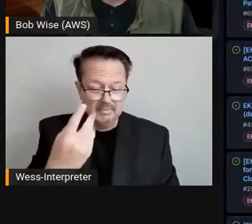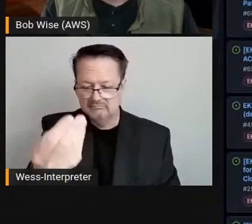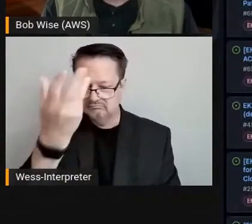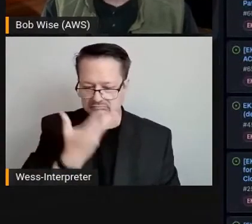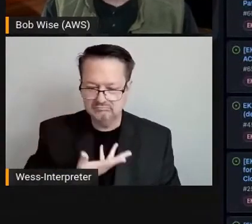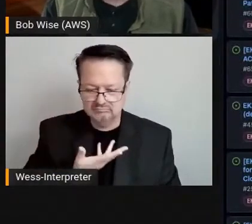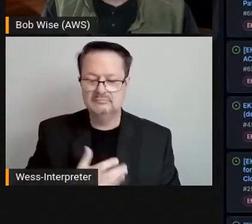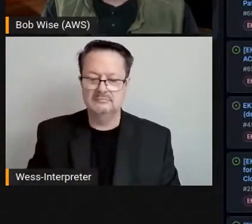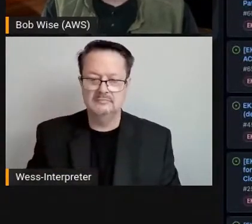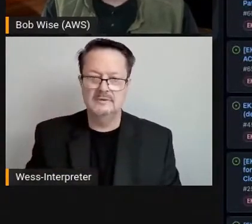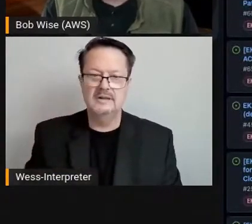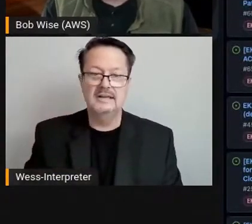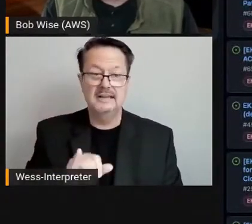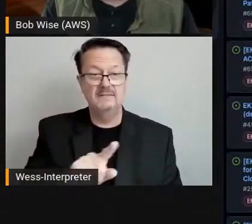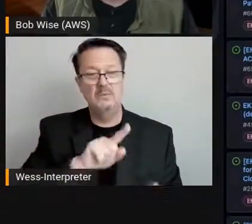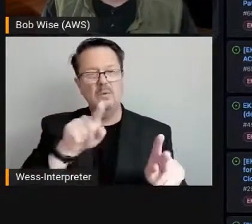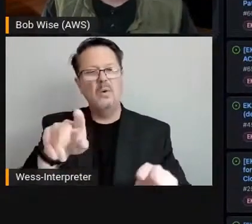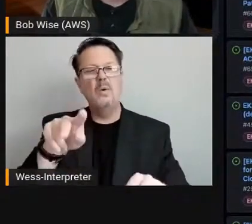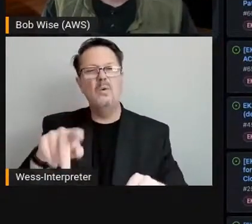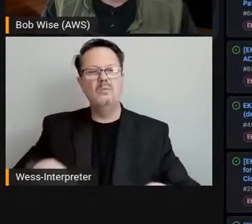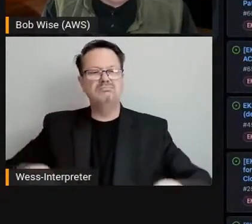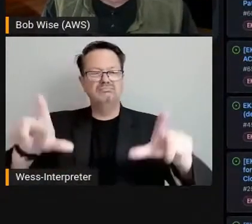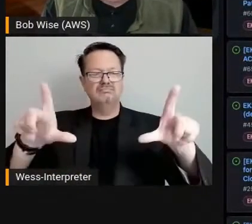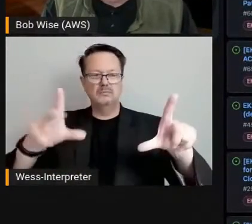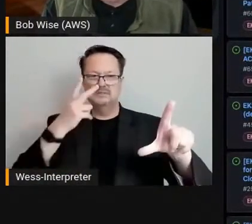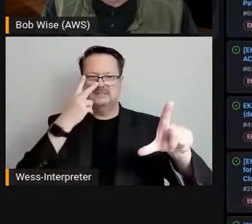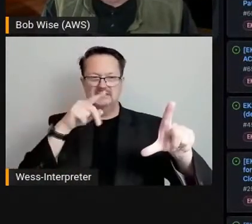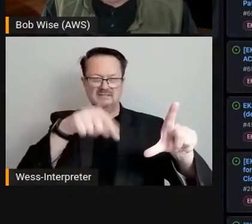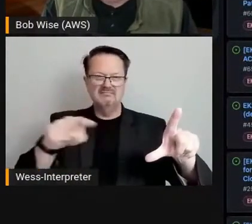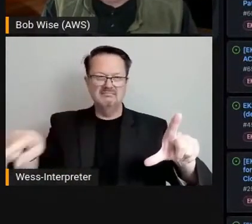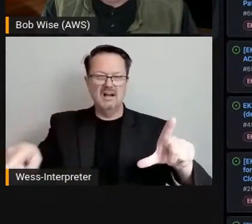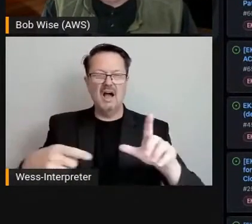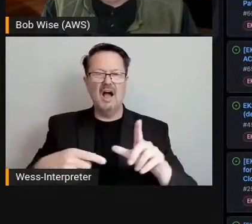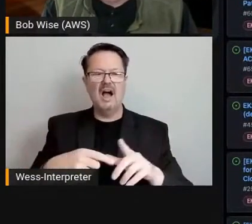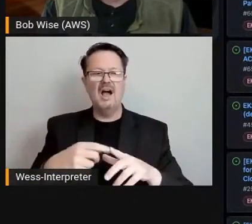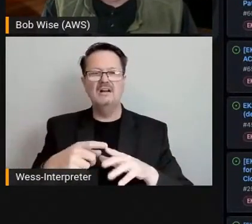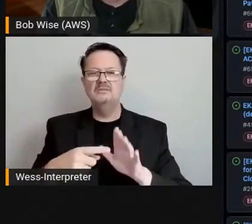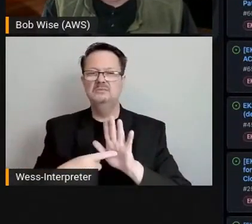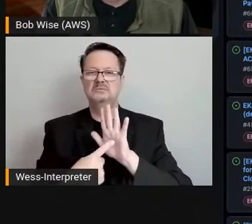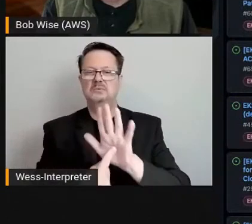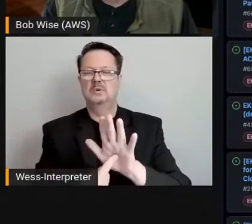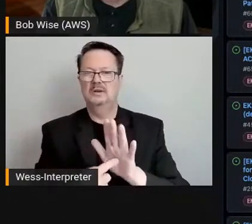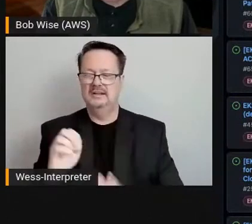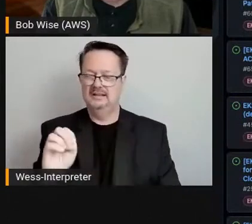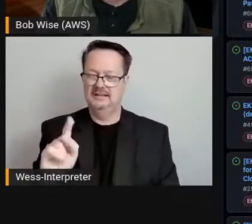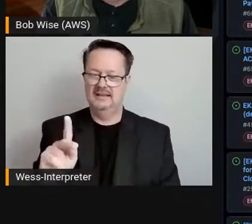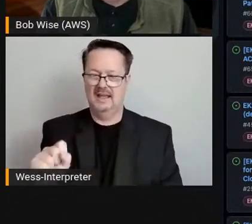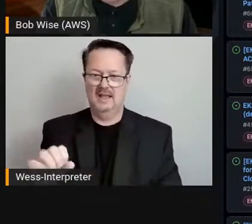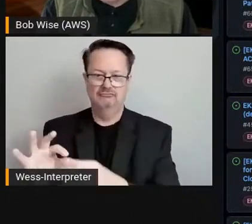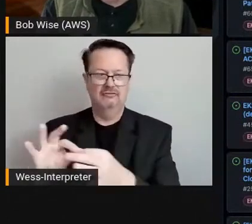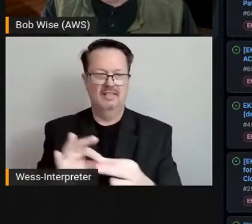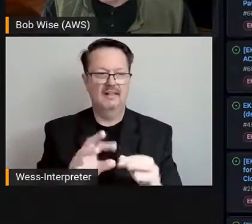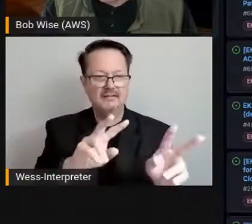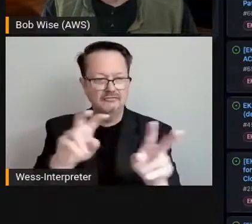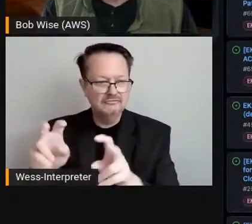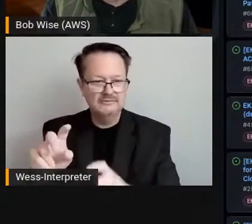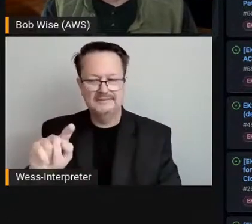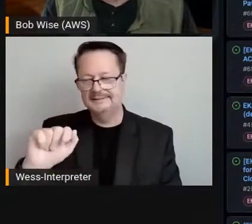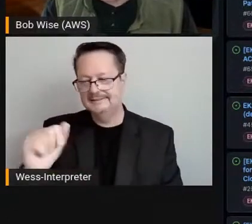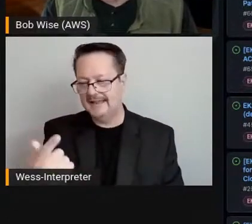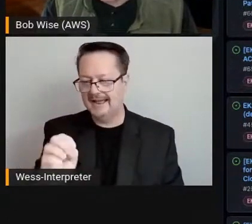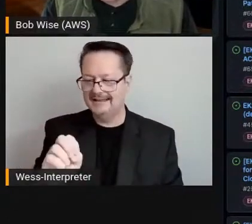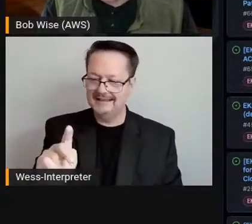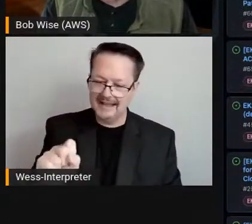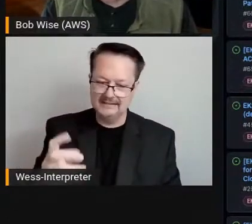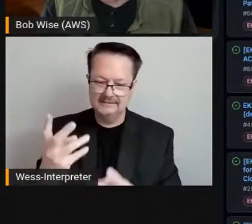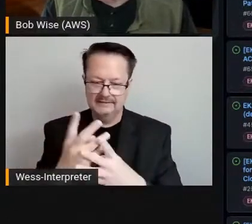If you go there, this is what you'll see. And I just created a view here with EKS related issues tagged as EKS and filtered